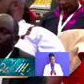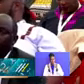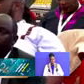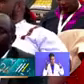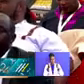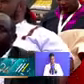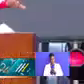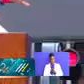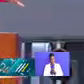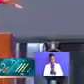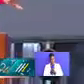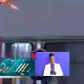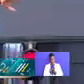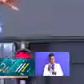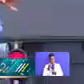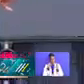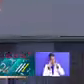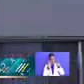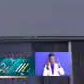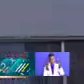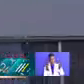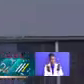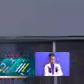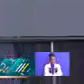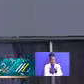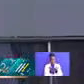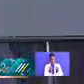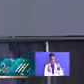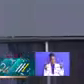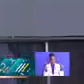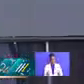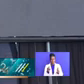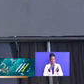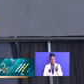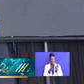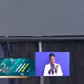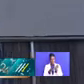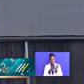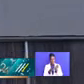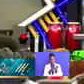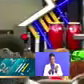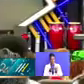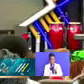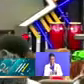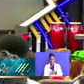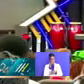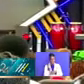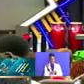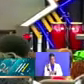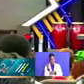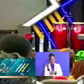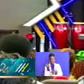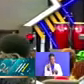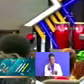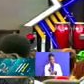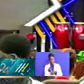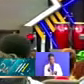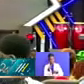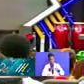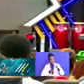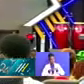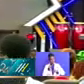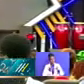Hallelujah so so family Alters so that means by that gesture by that